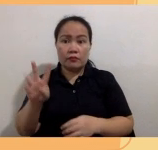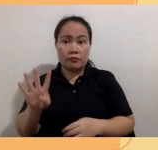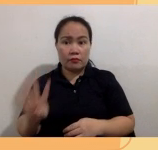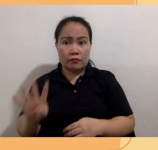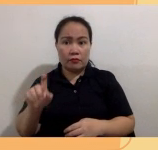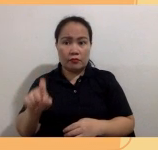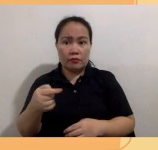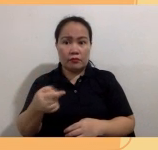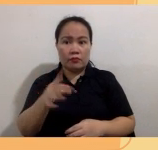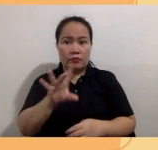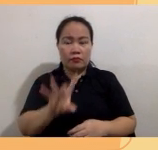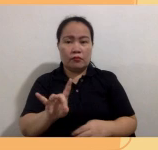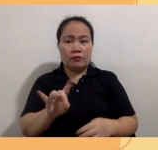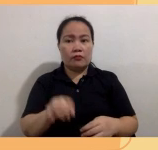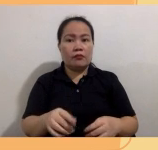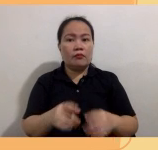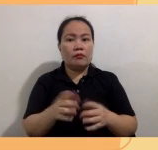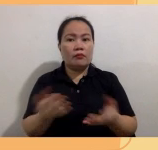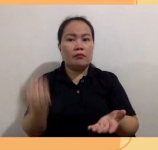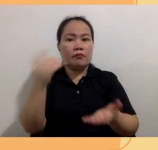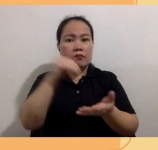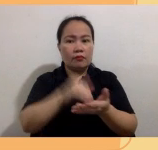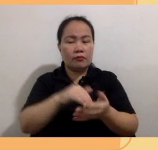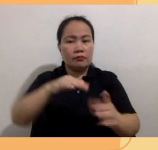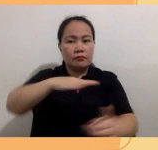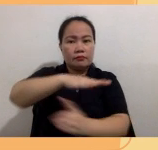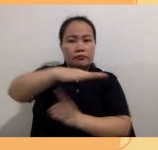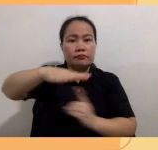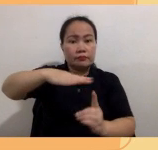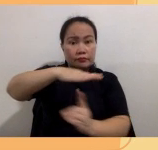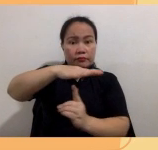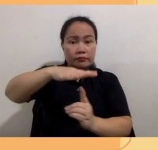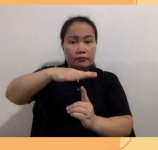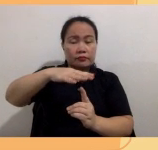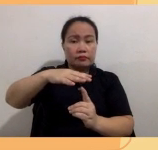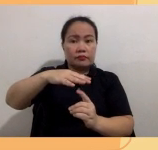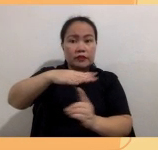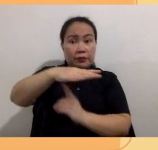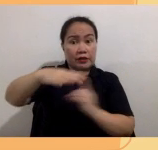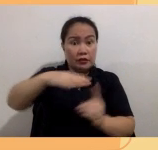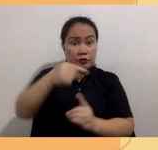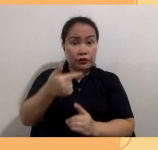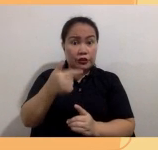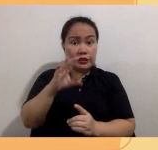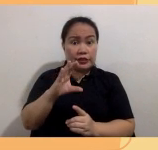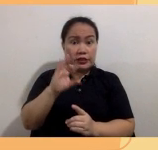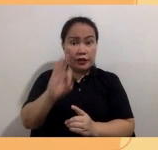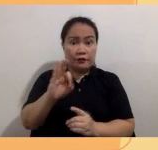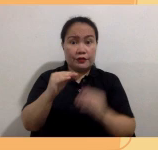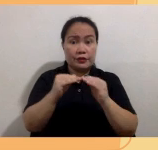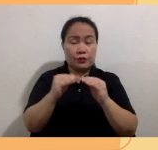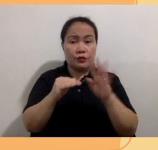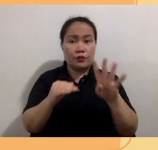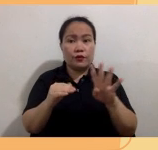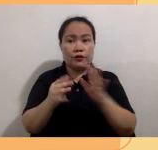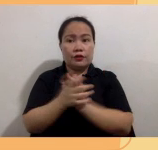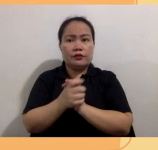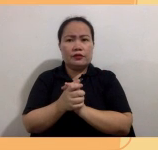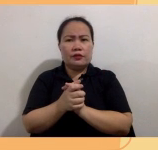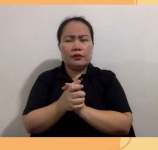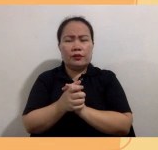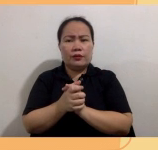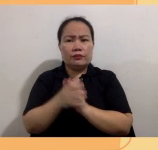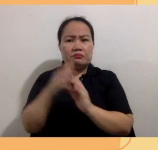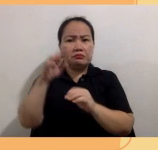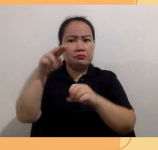minus 8. So, again, the GCF of our denominator is 4. Now, yung numerator natin, wala